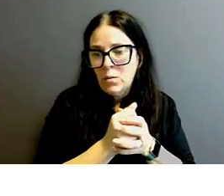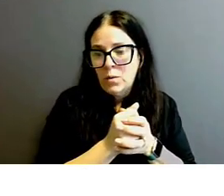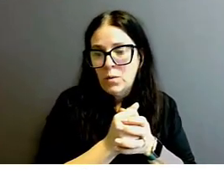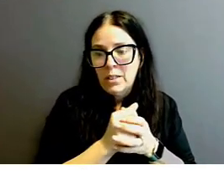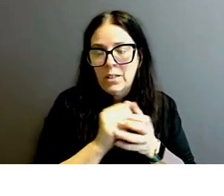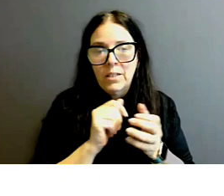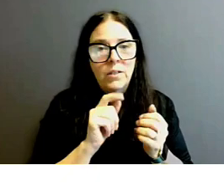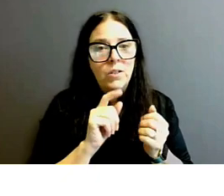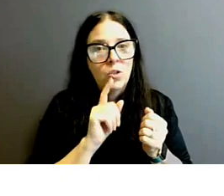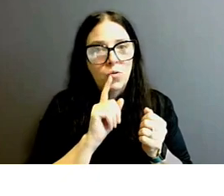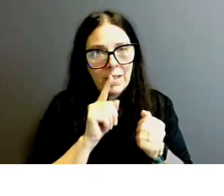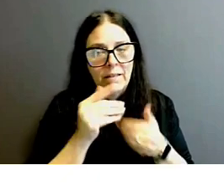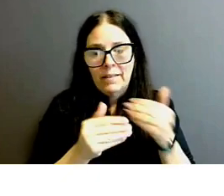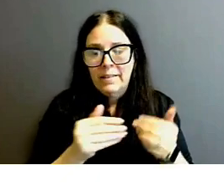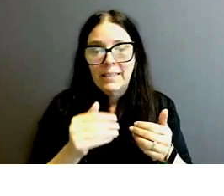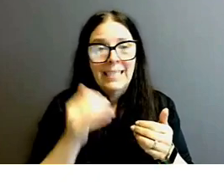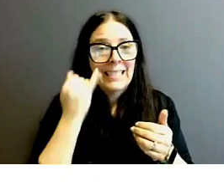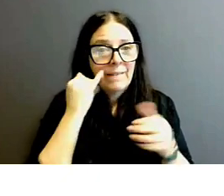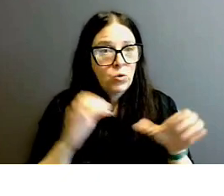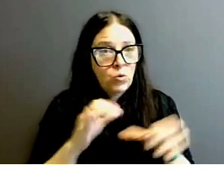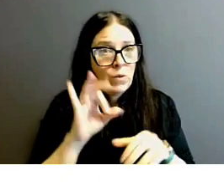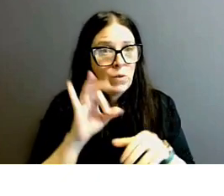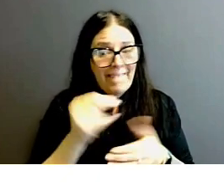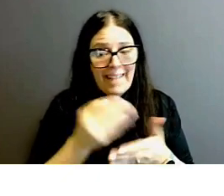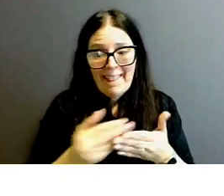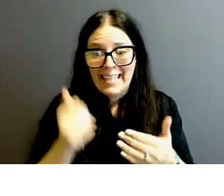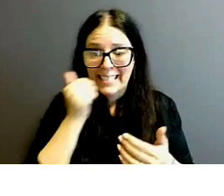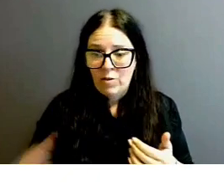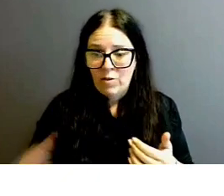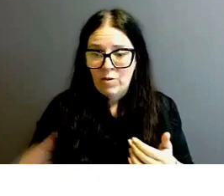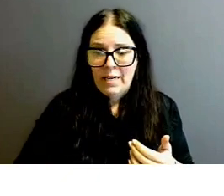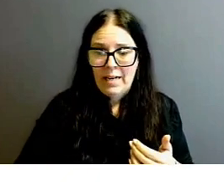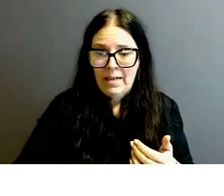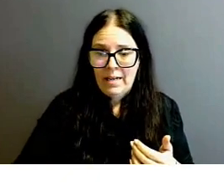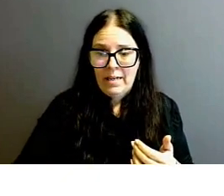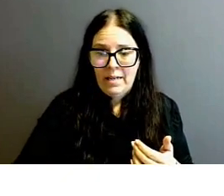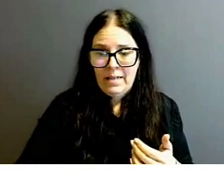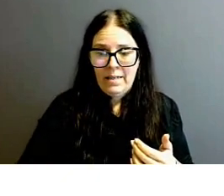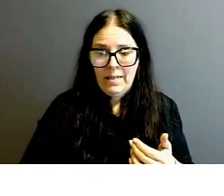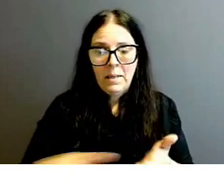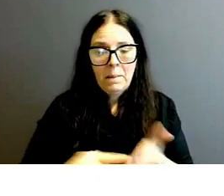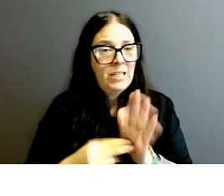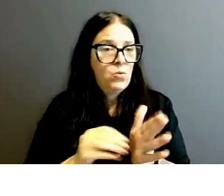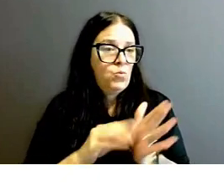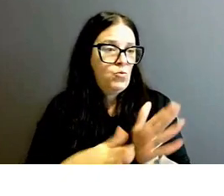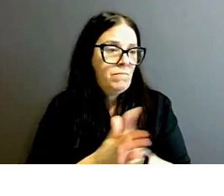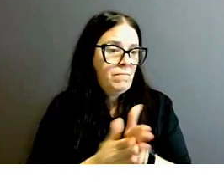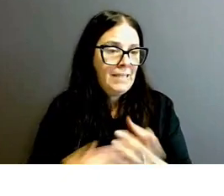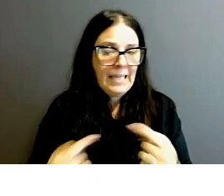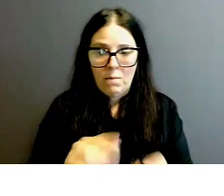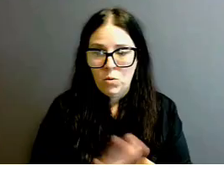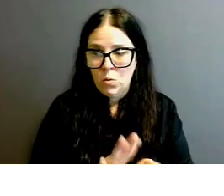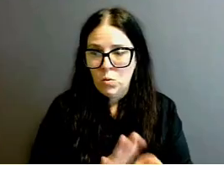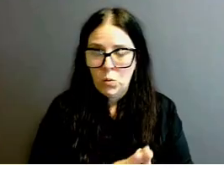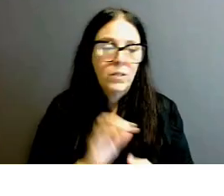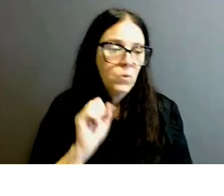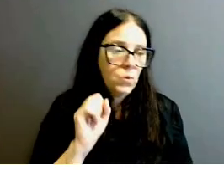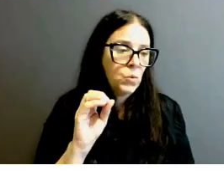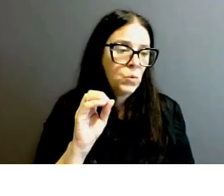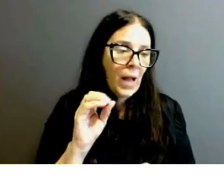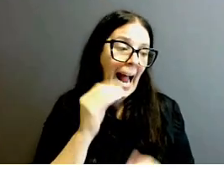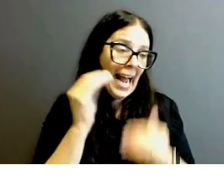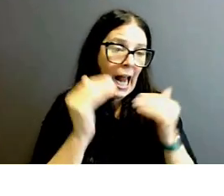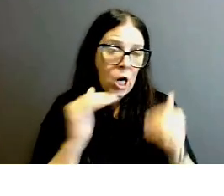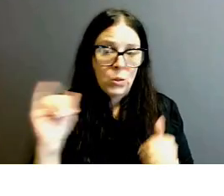like if you're doing fun things every day, students want to come to school, right? And the adults included. So, and I know